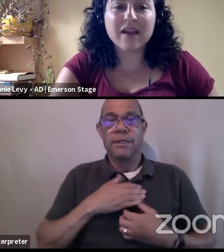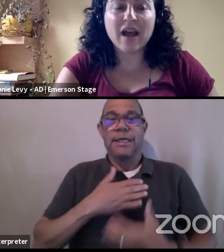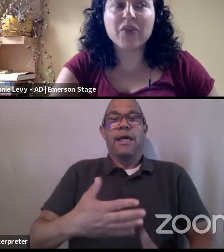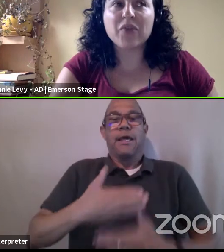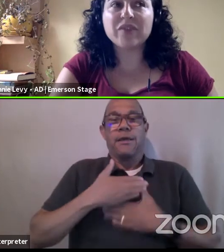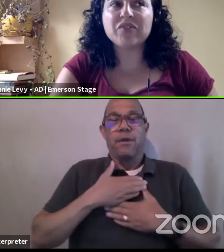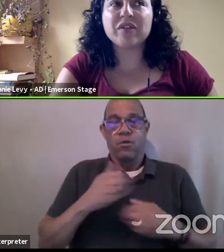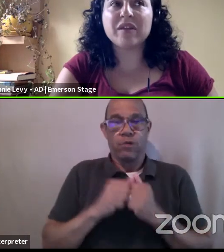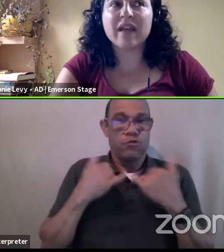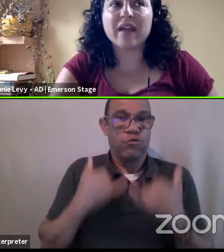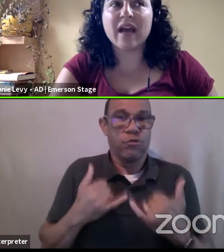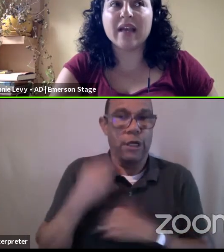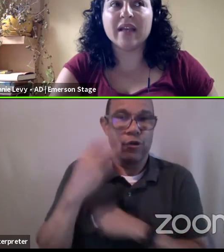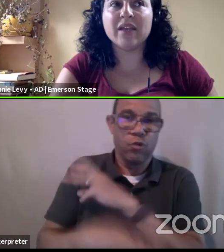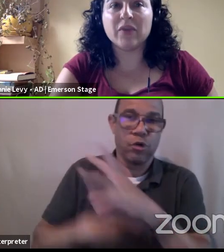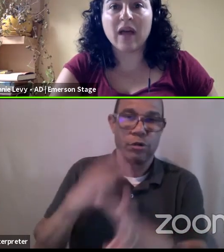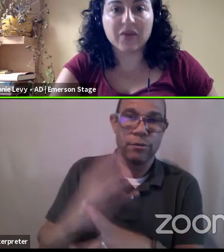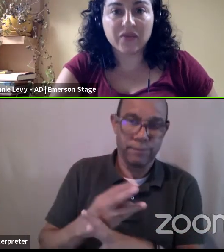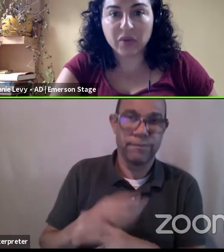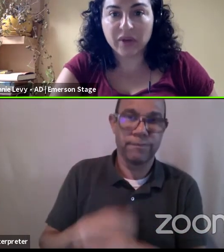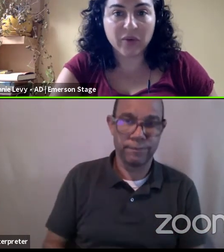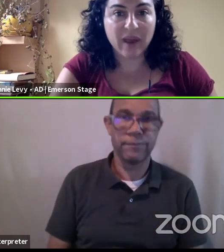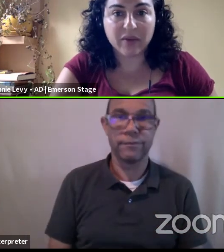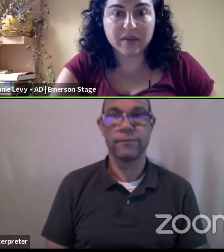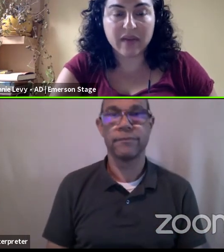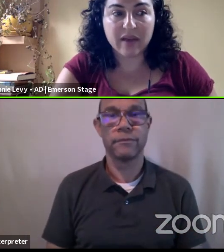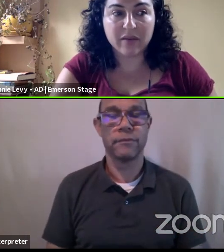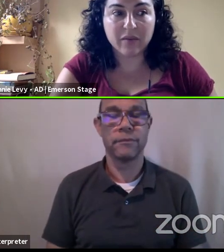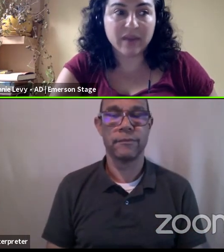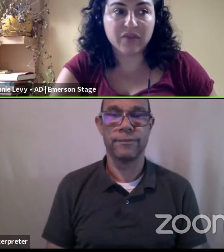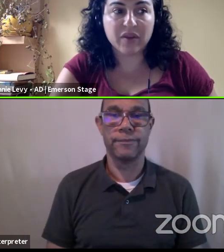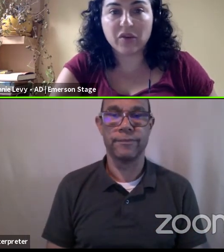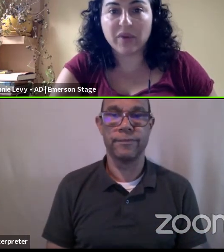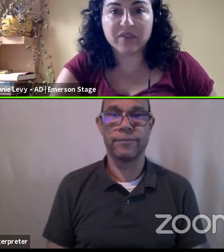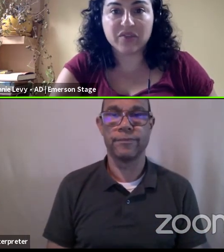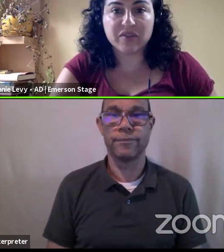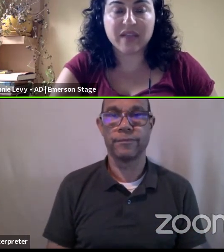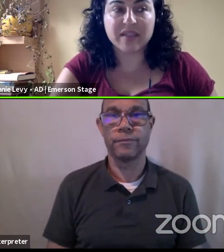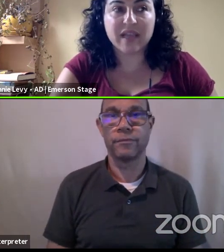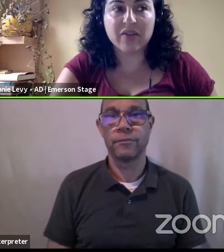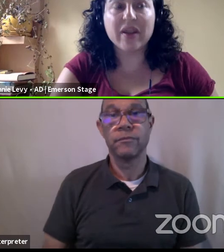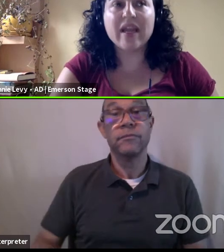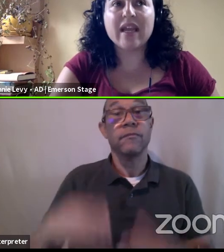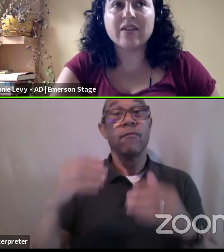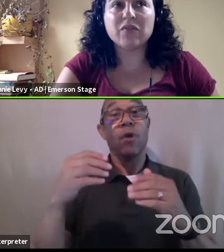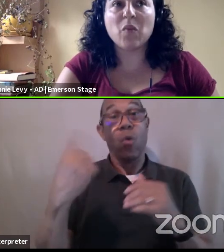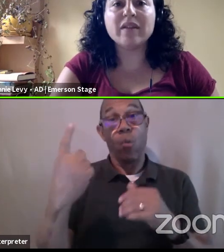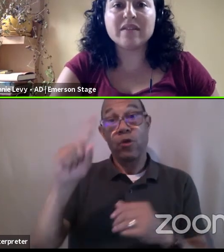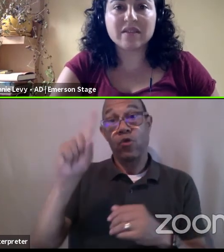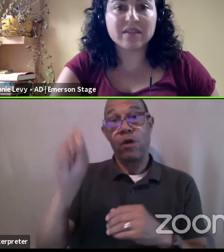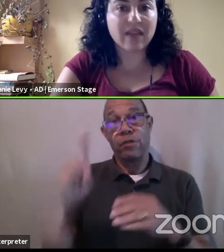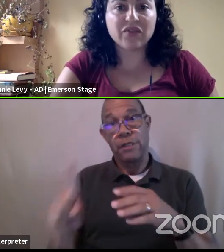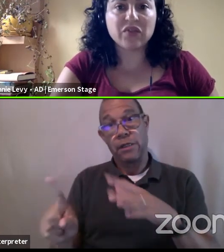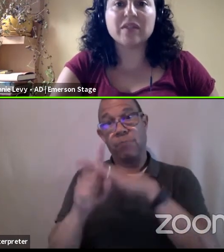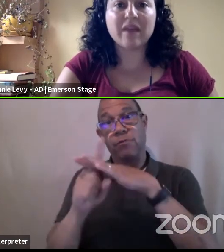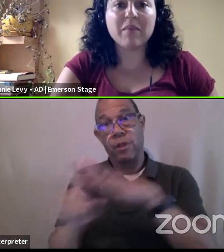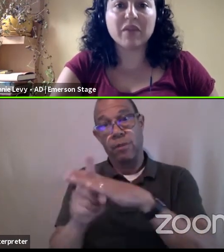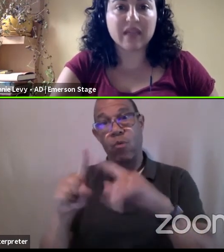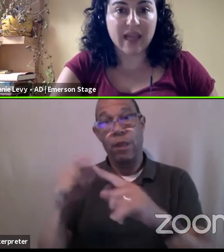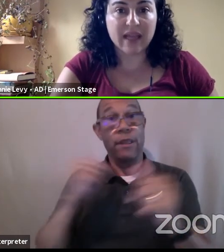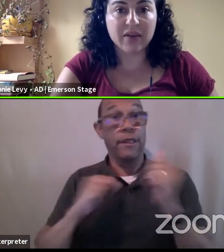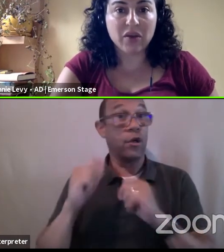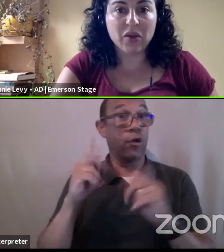A question that I hear a lot floating around, uh, when different theater practitioners get together is once it's safe to